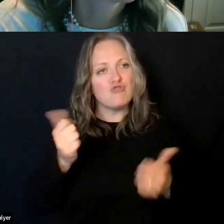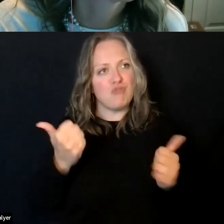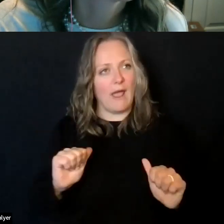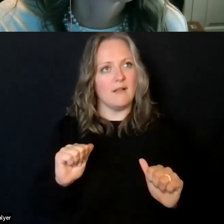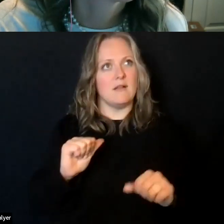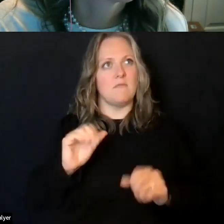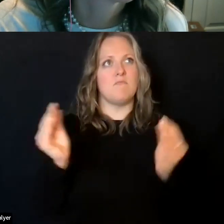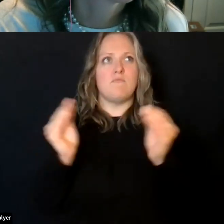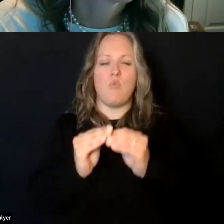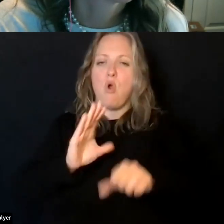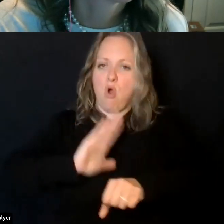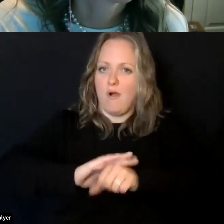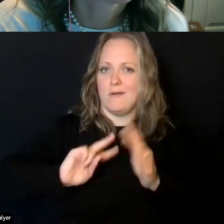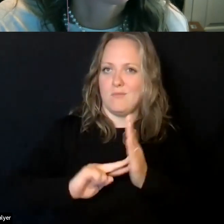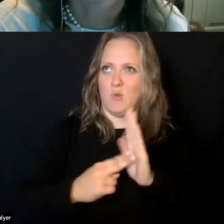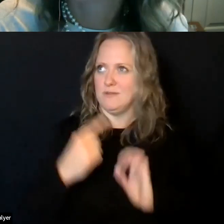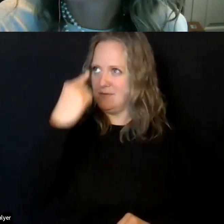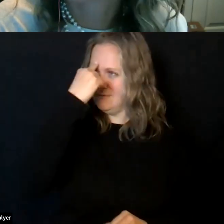doing.